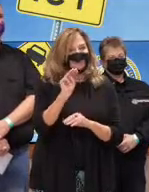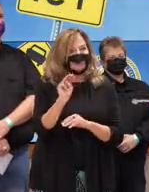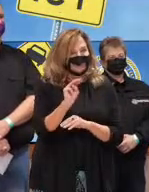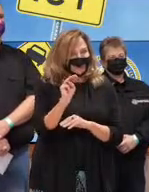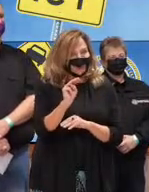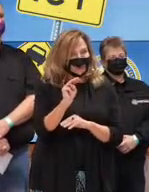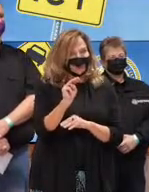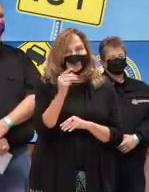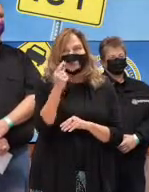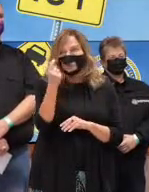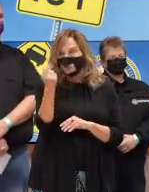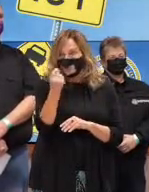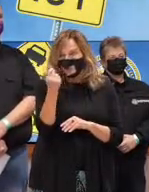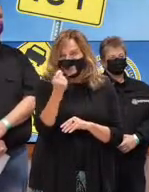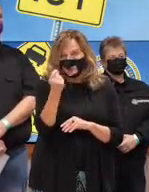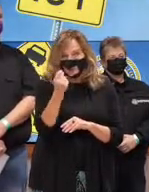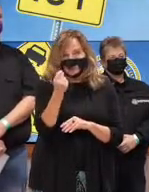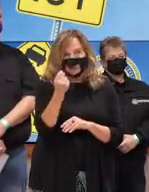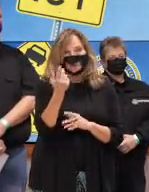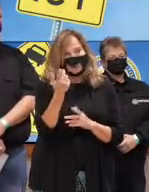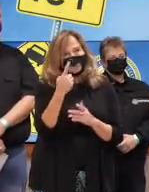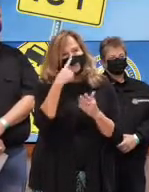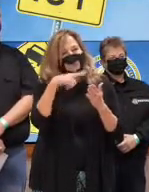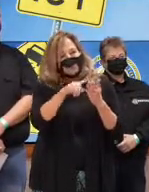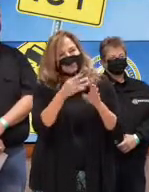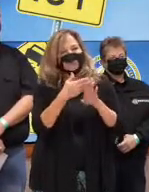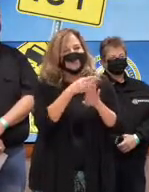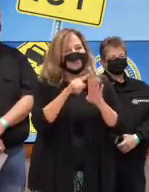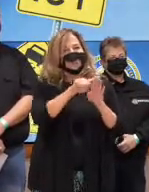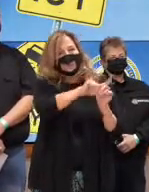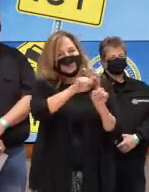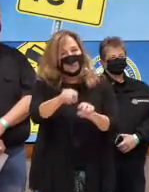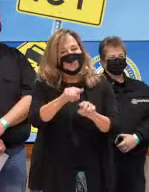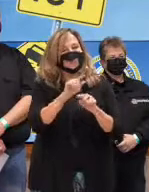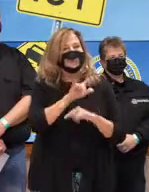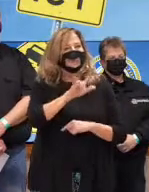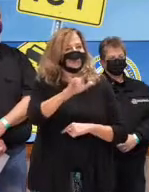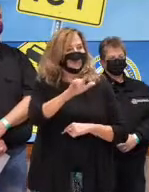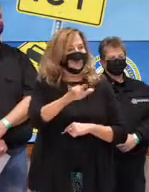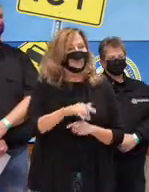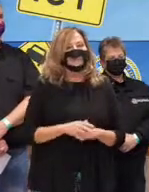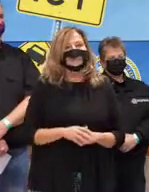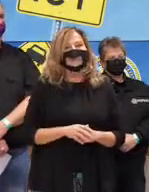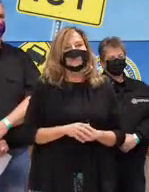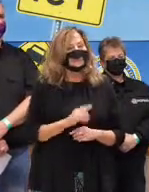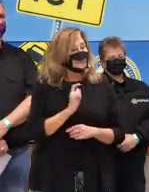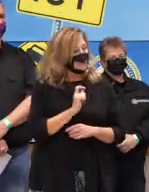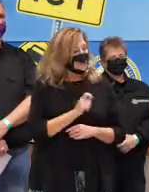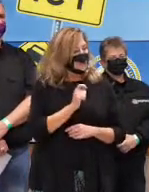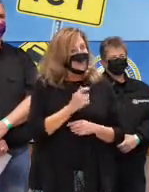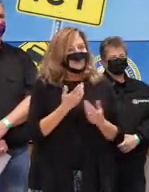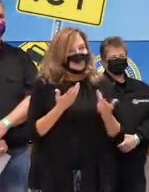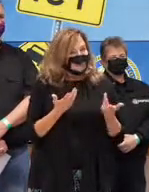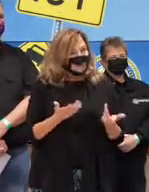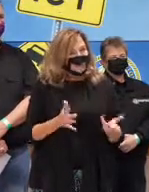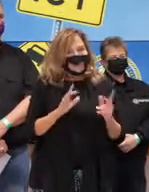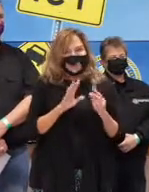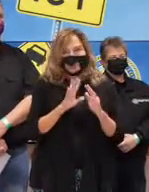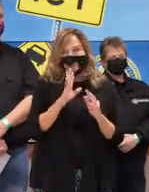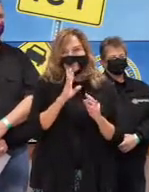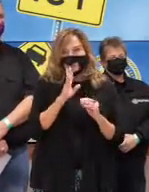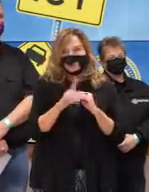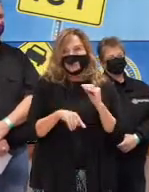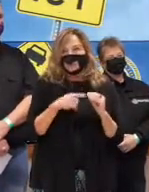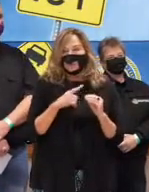Tuesday. And Judge, I think that covers the elements that I wanted to mention, but